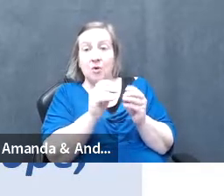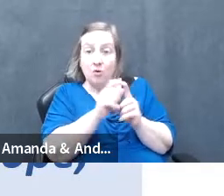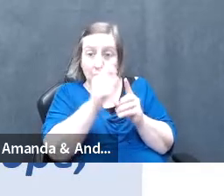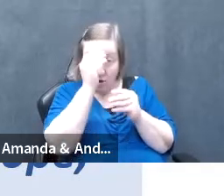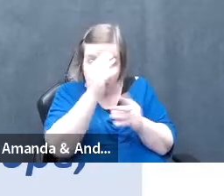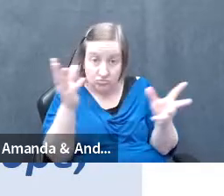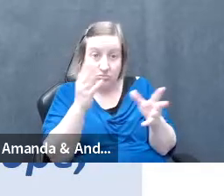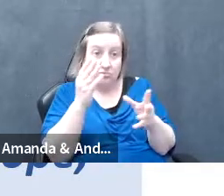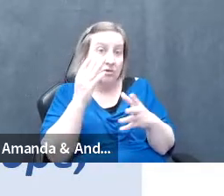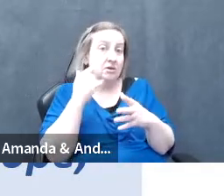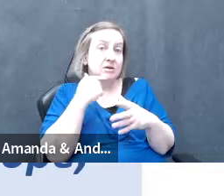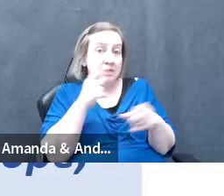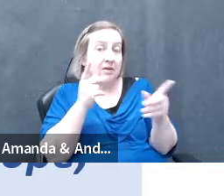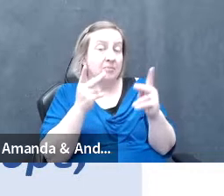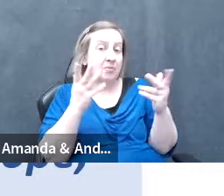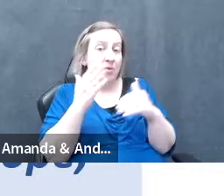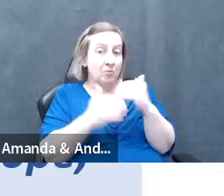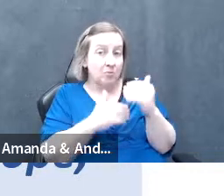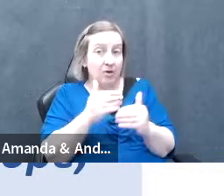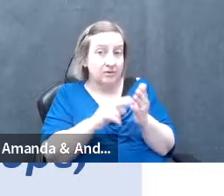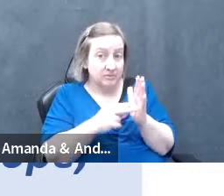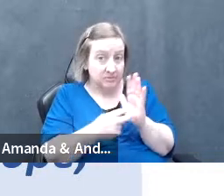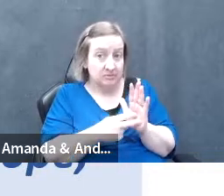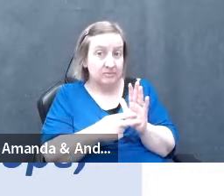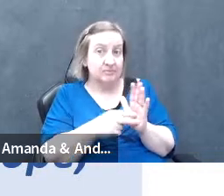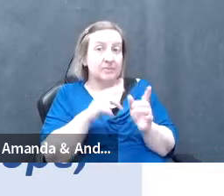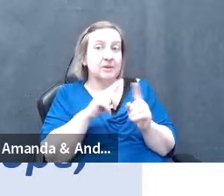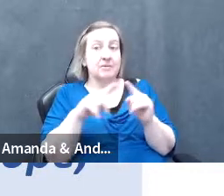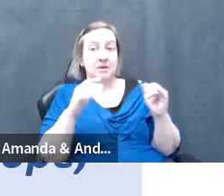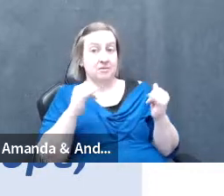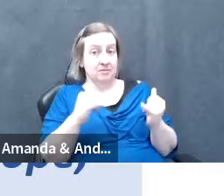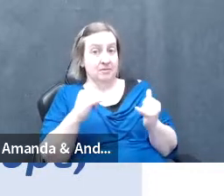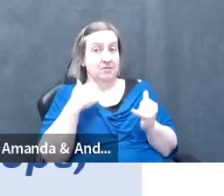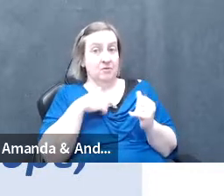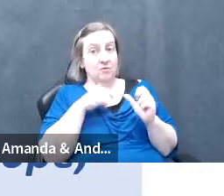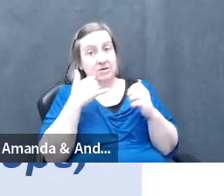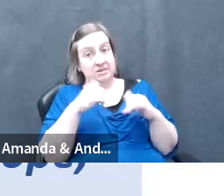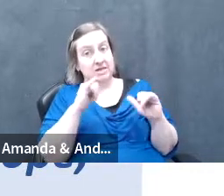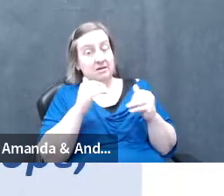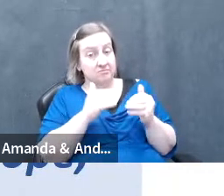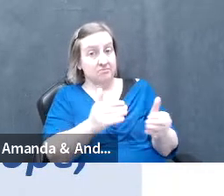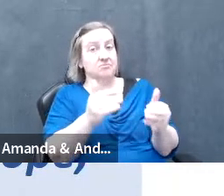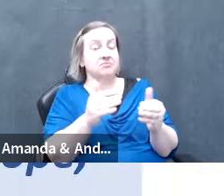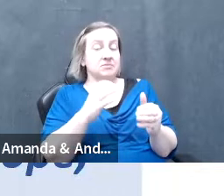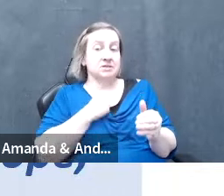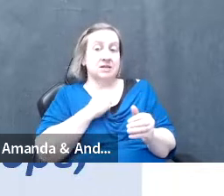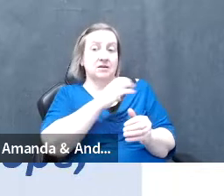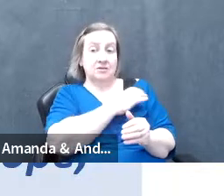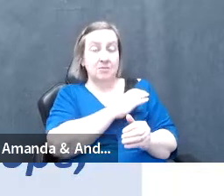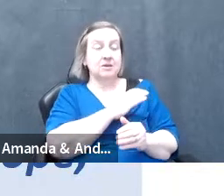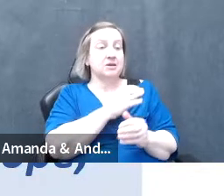know about this process and what it means. But in the meantime, we can still move forward as a steering committee with